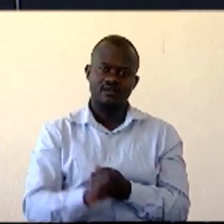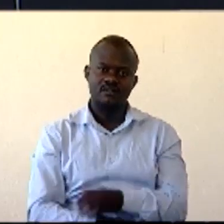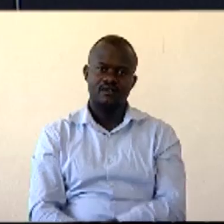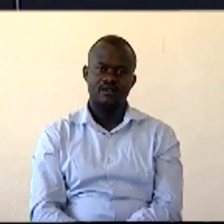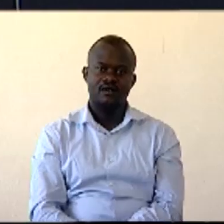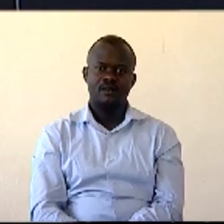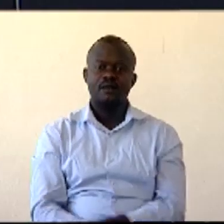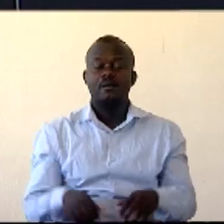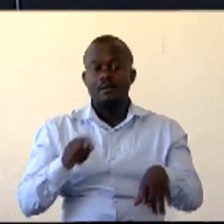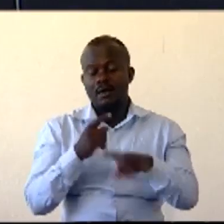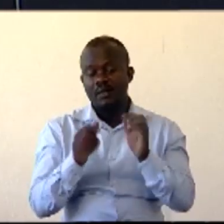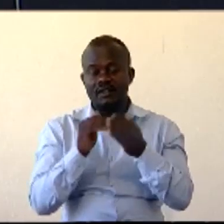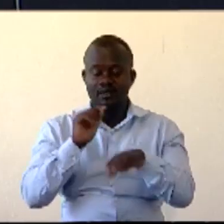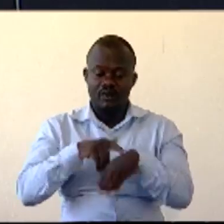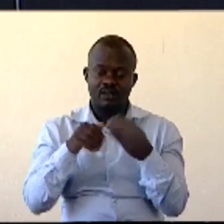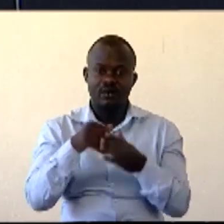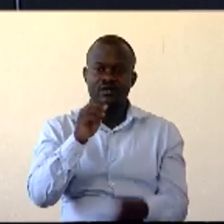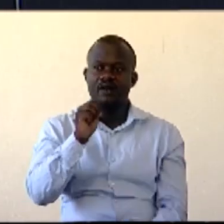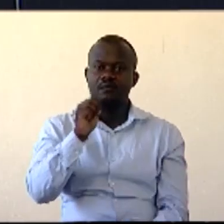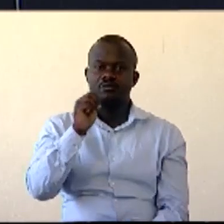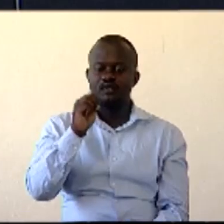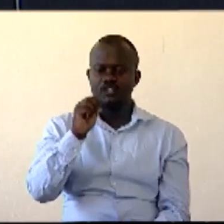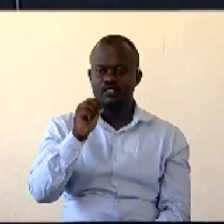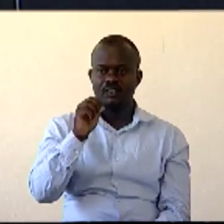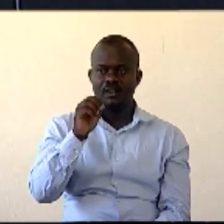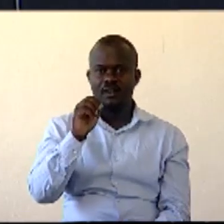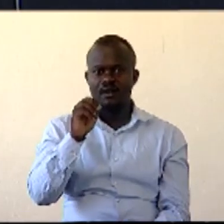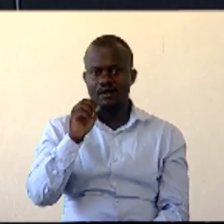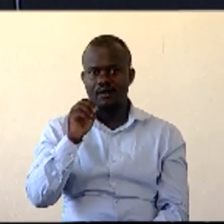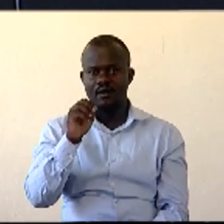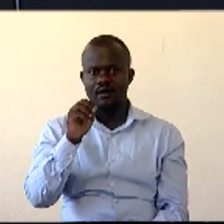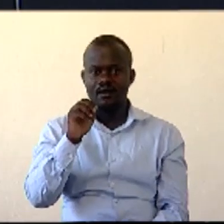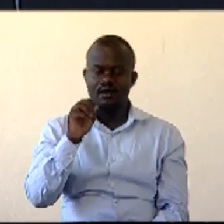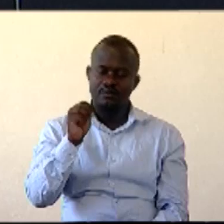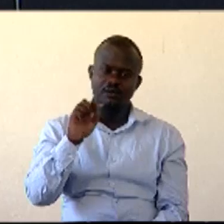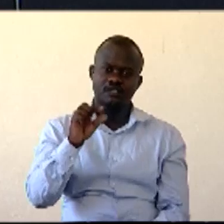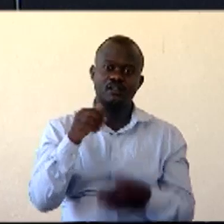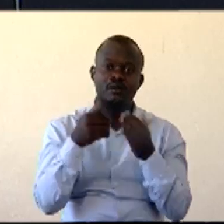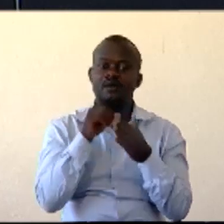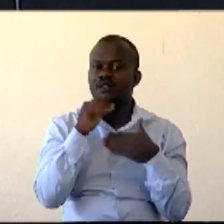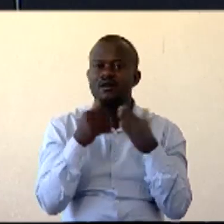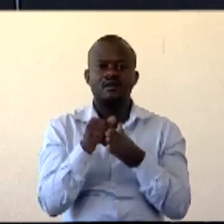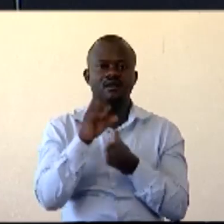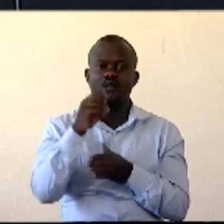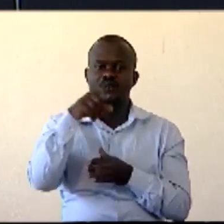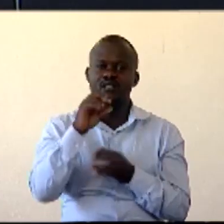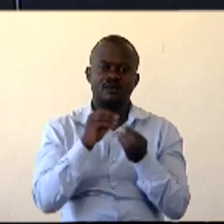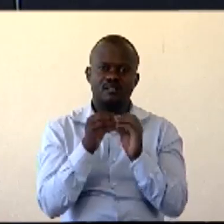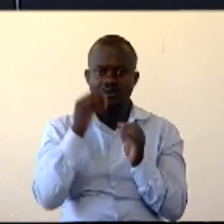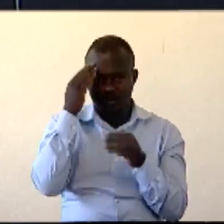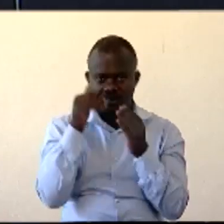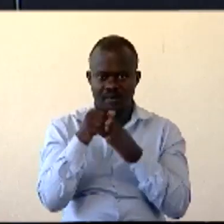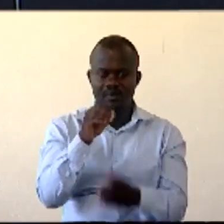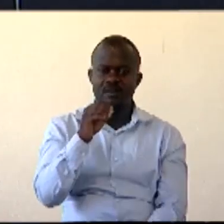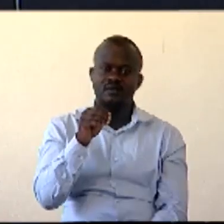But when we have magnesium, we don't need to mention the oxidation number because magnesium has got